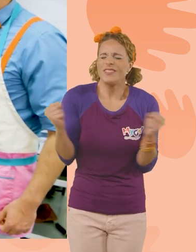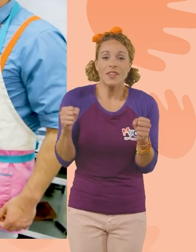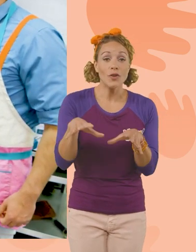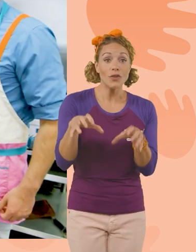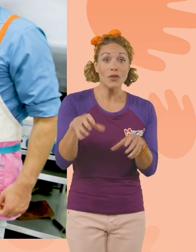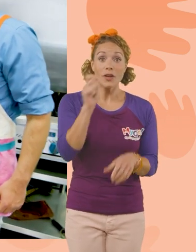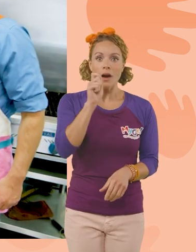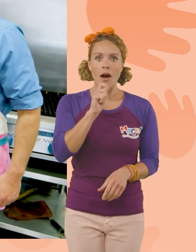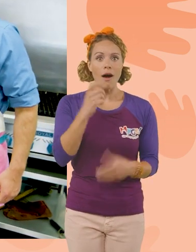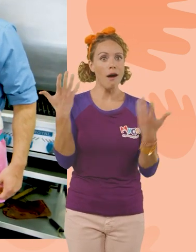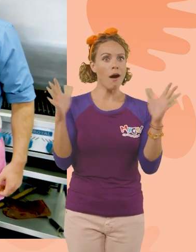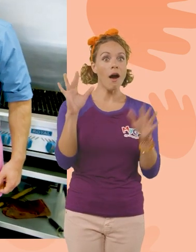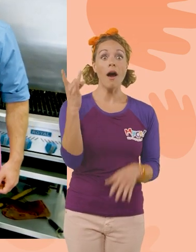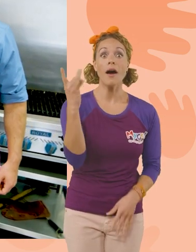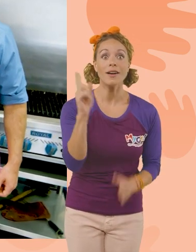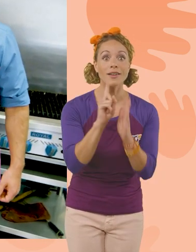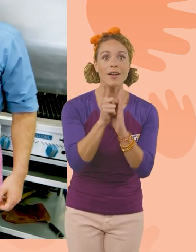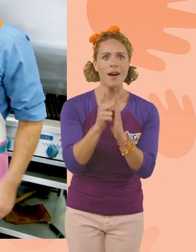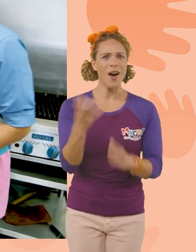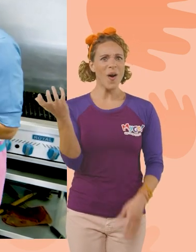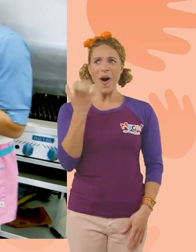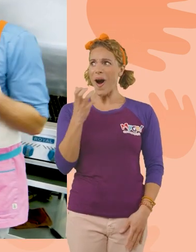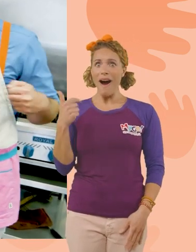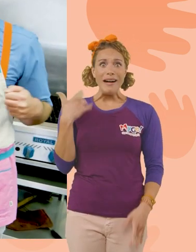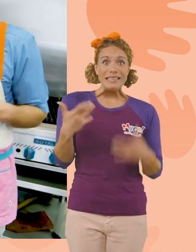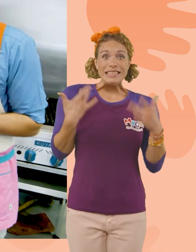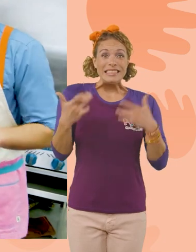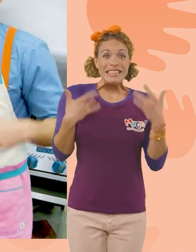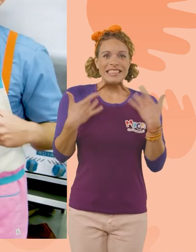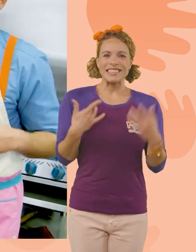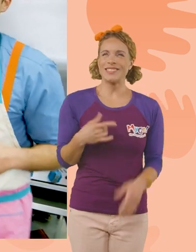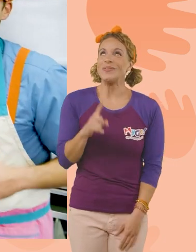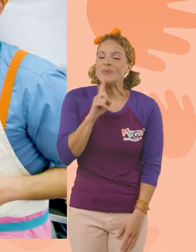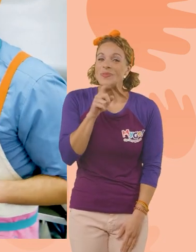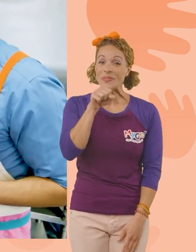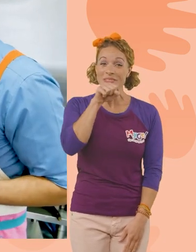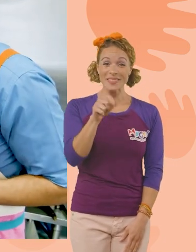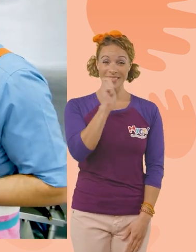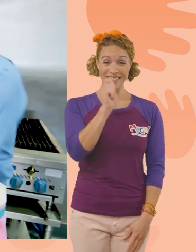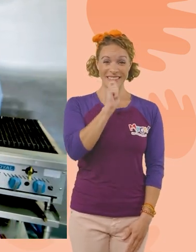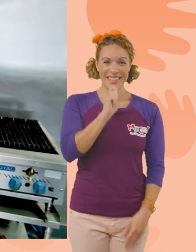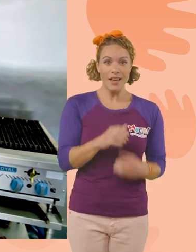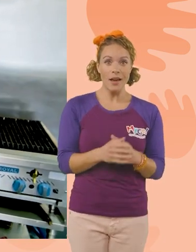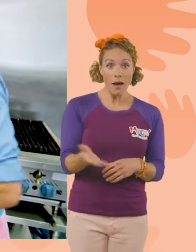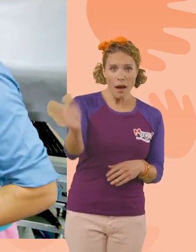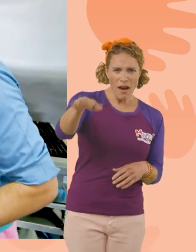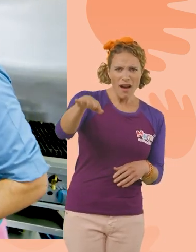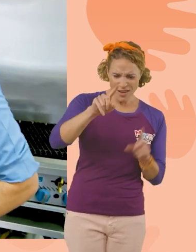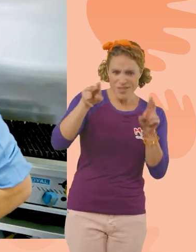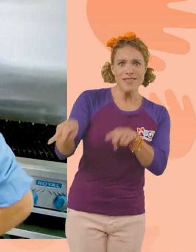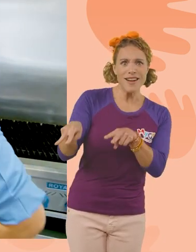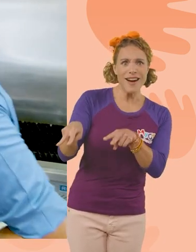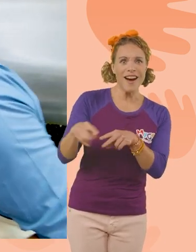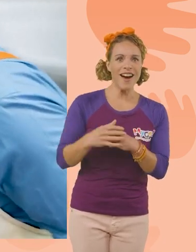freezes a popsicle in 18 minutes. Wow, I'm so excited. I sure do love popsicles. Hey, check it